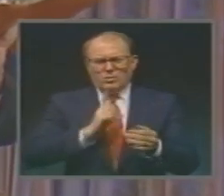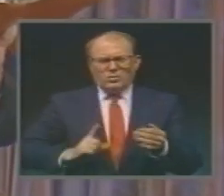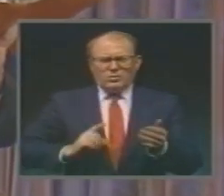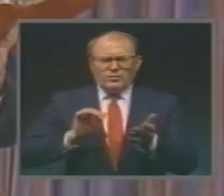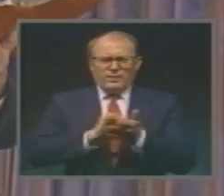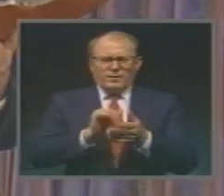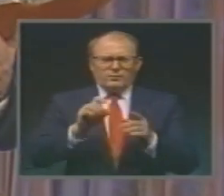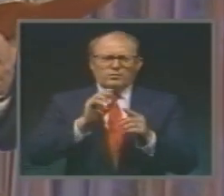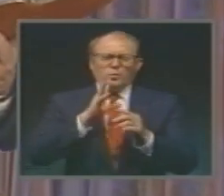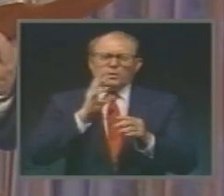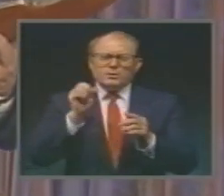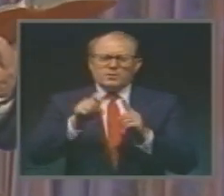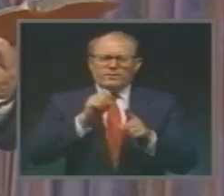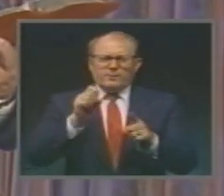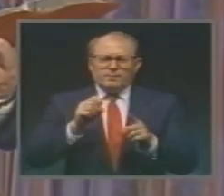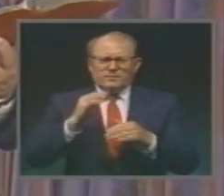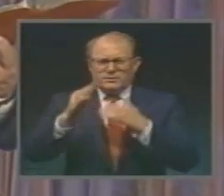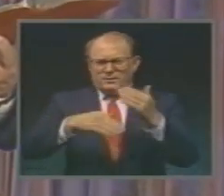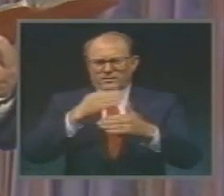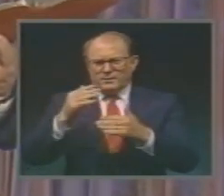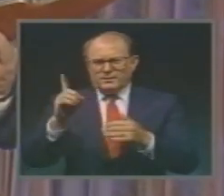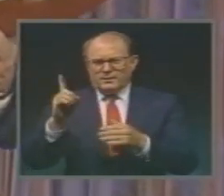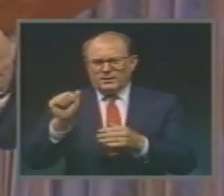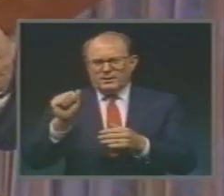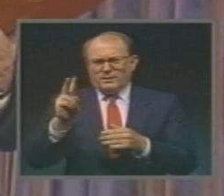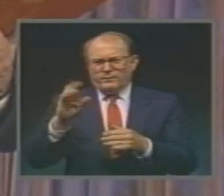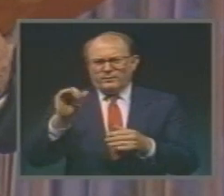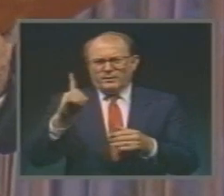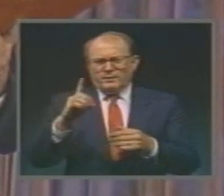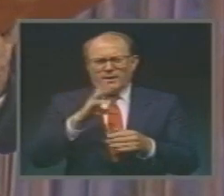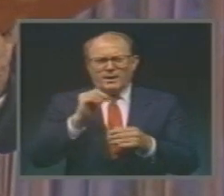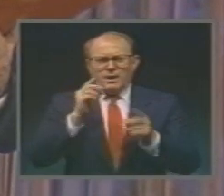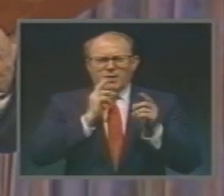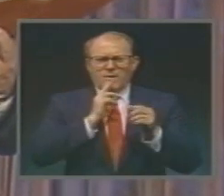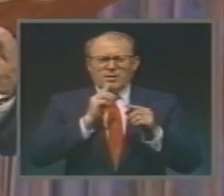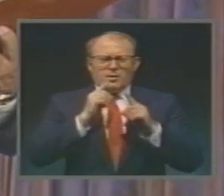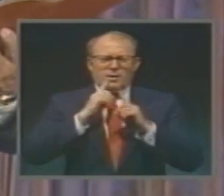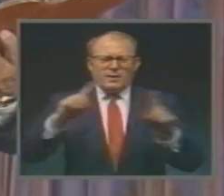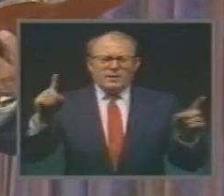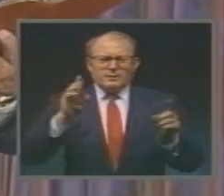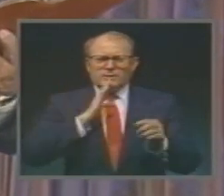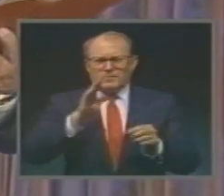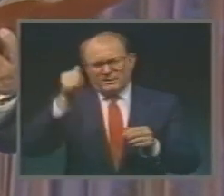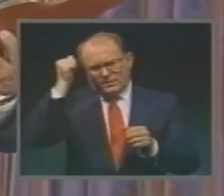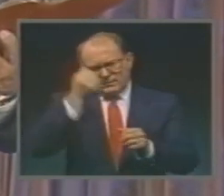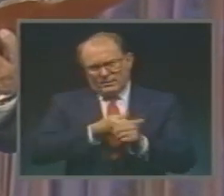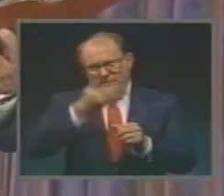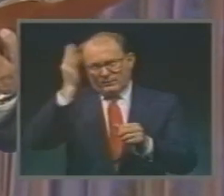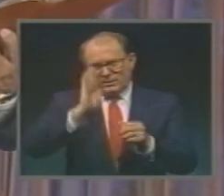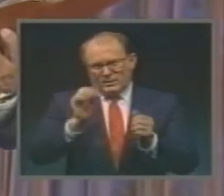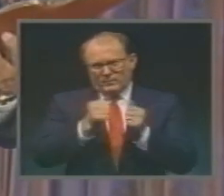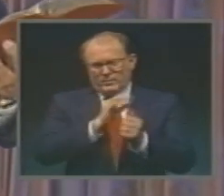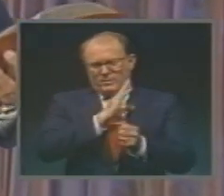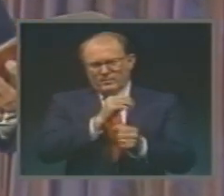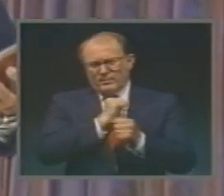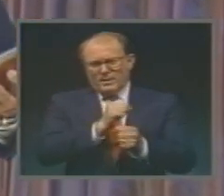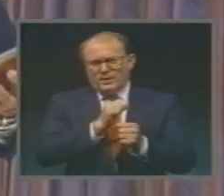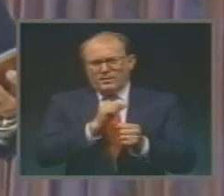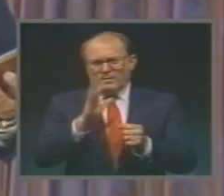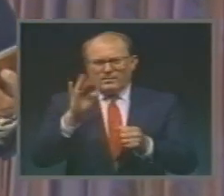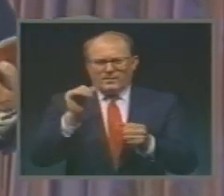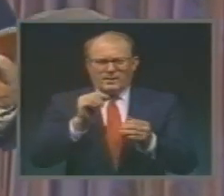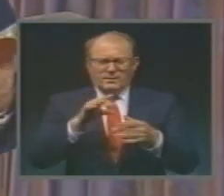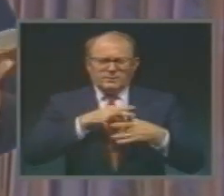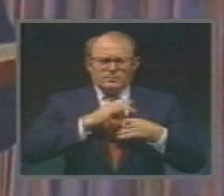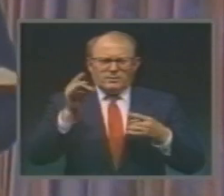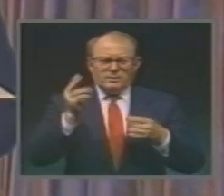of the seed of David according to the flesh, and declared to be the Son of God with power, according to the Spirit